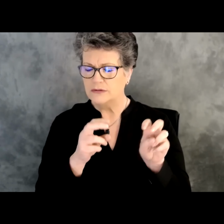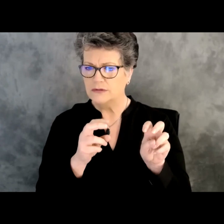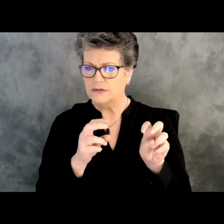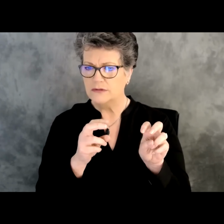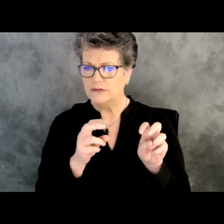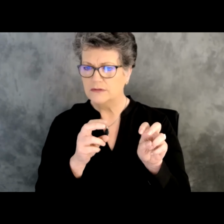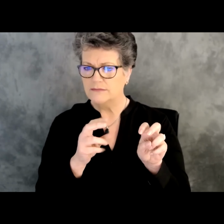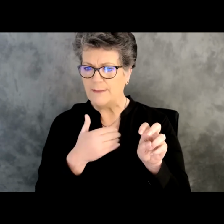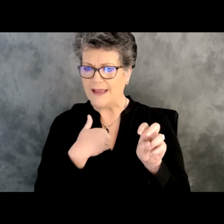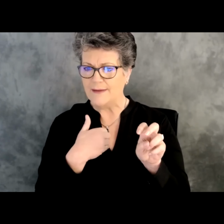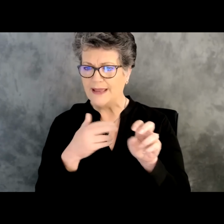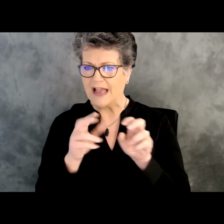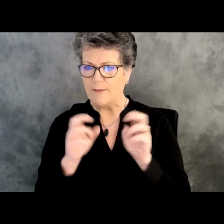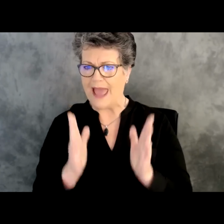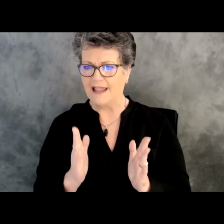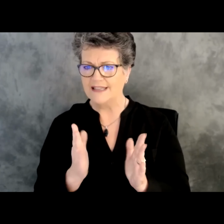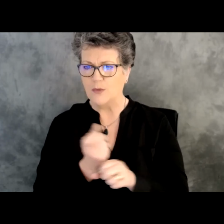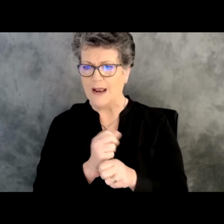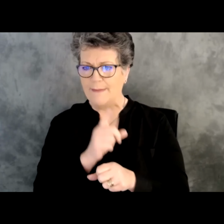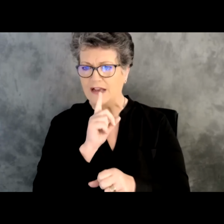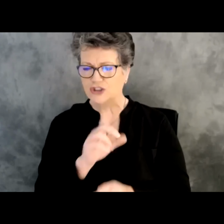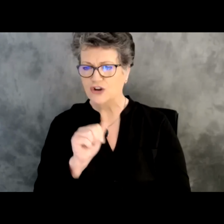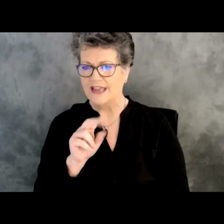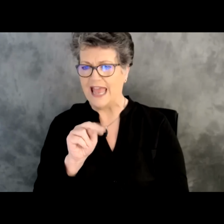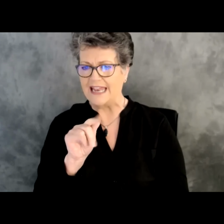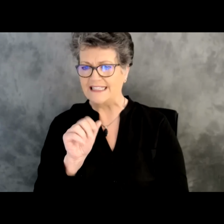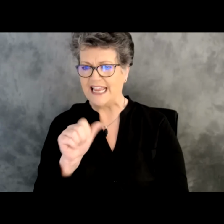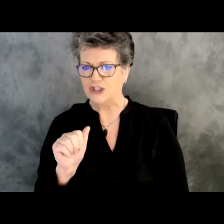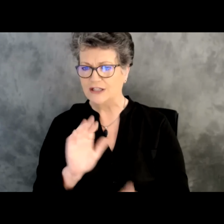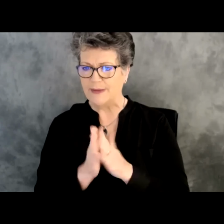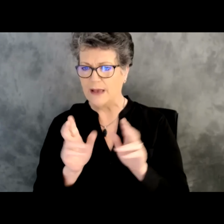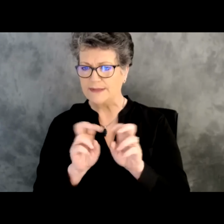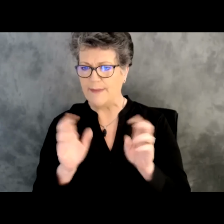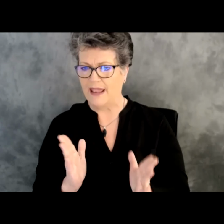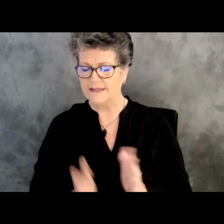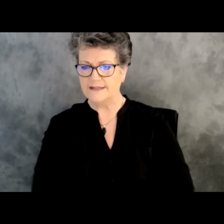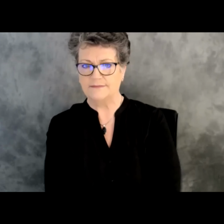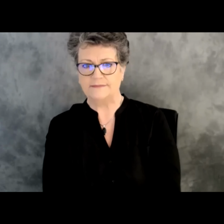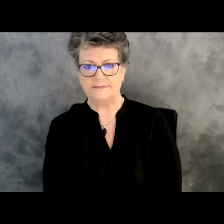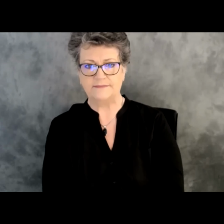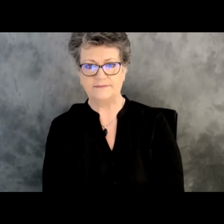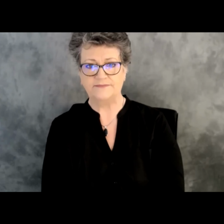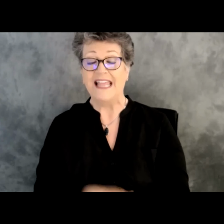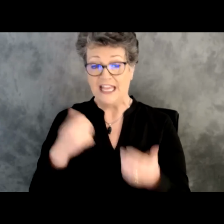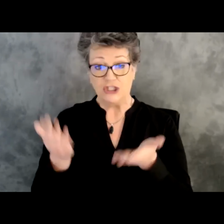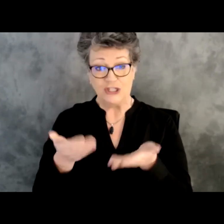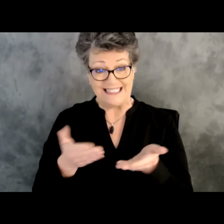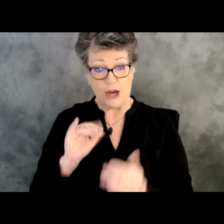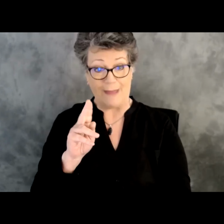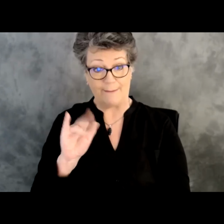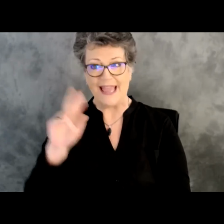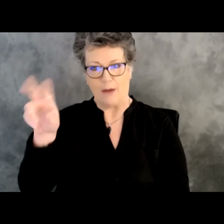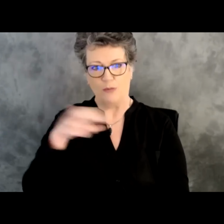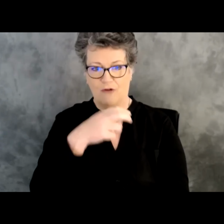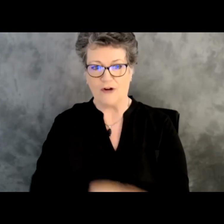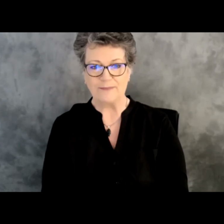maybe have a panel listening, so I just wanted to make sure that she was able to join. She's here, Bambi, so I'll move her over. I